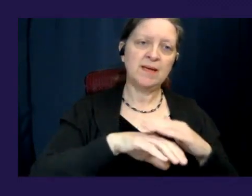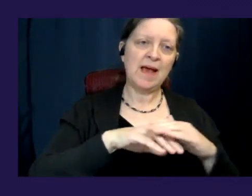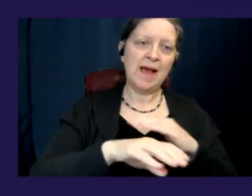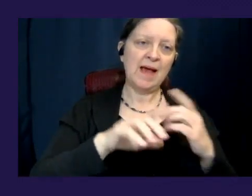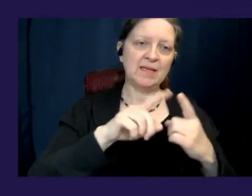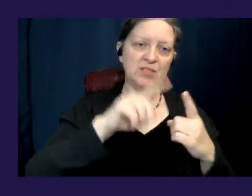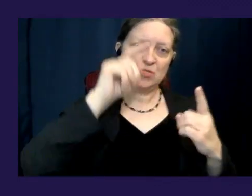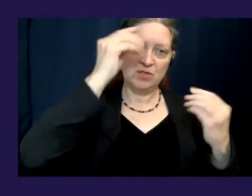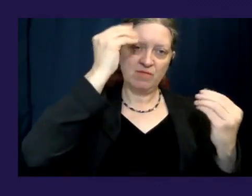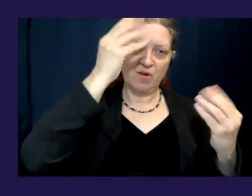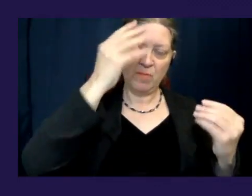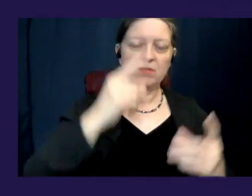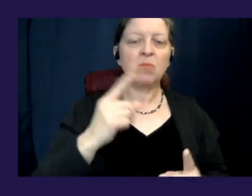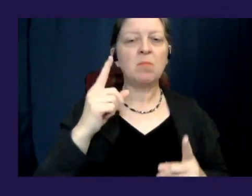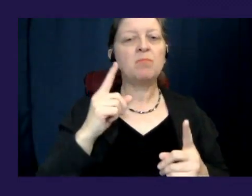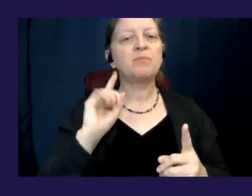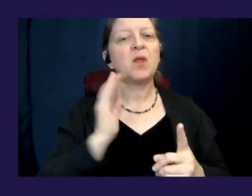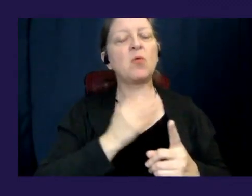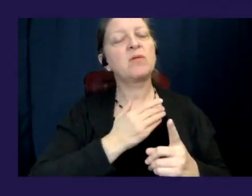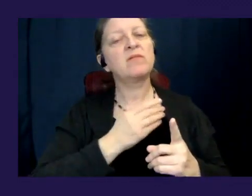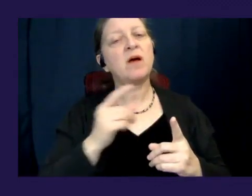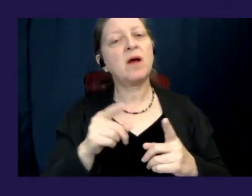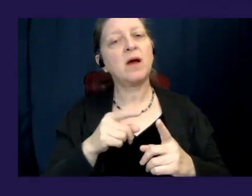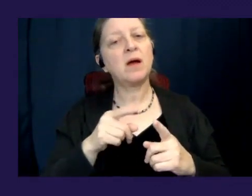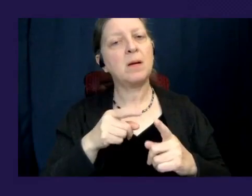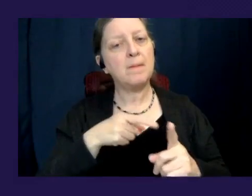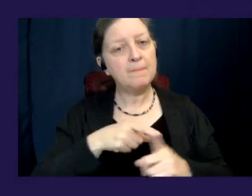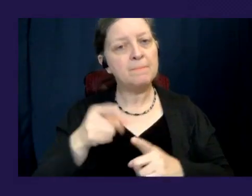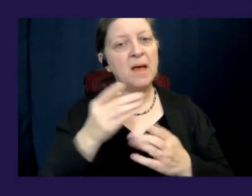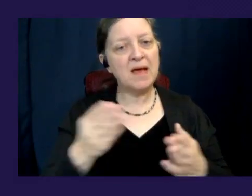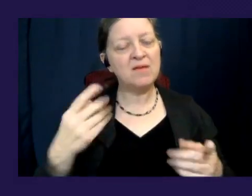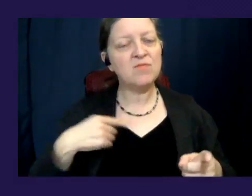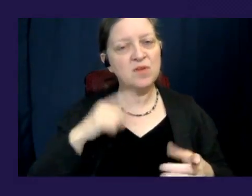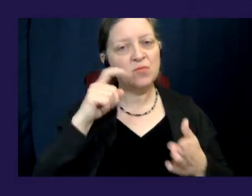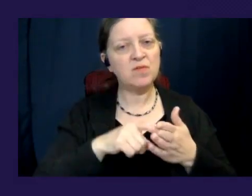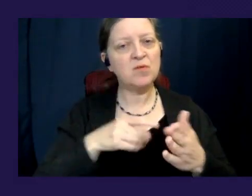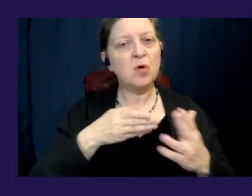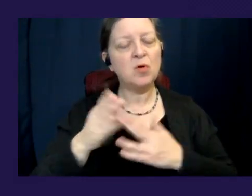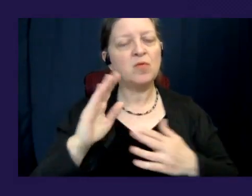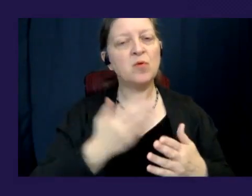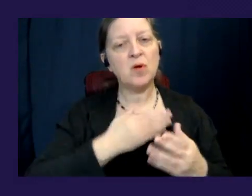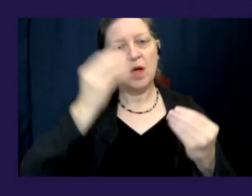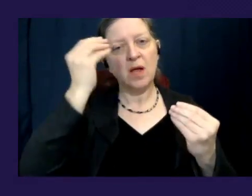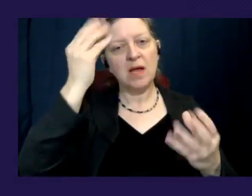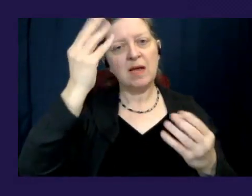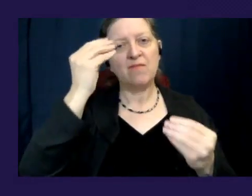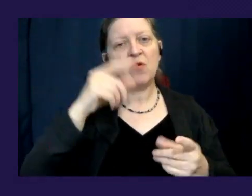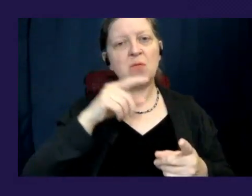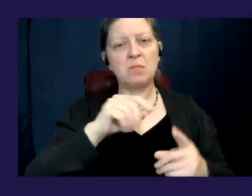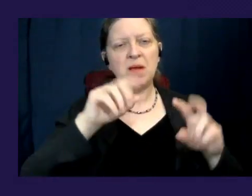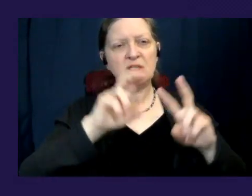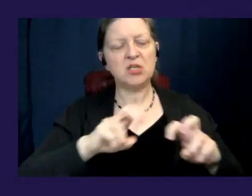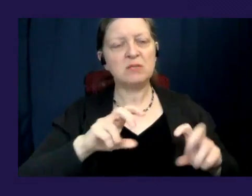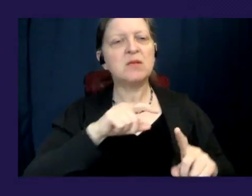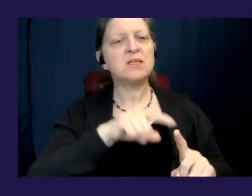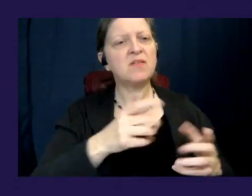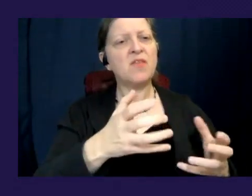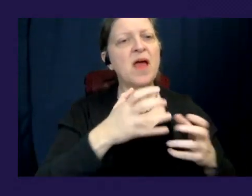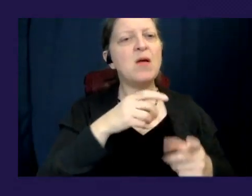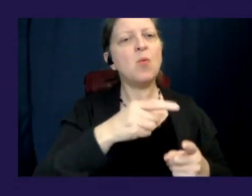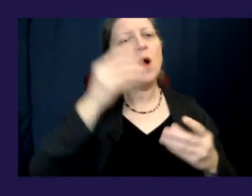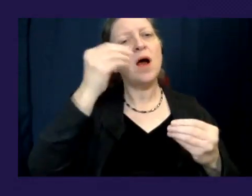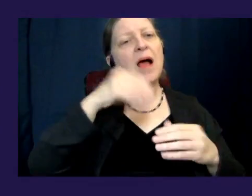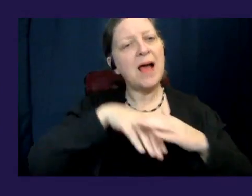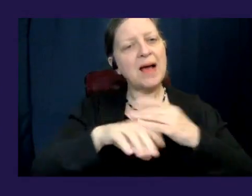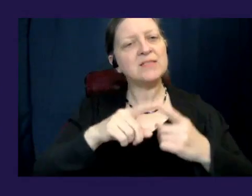through our information ecosystem assessments is that they want access to information that speaks to their realities and their context, which I think goes